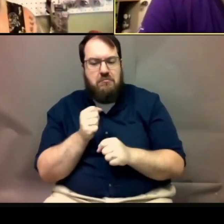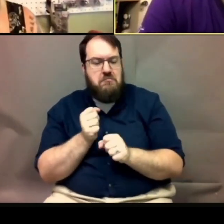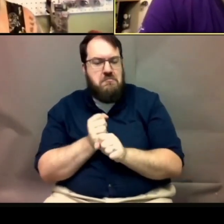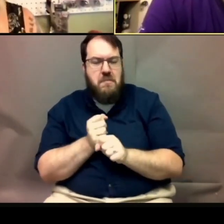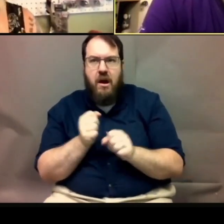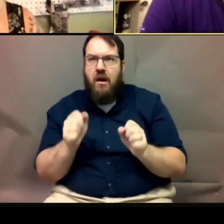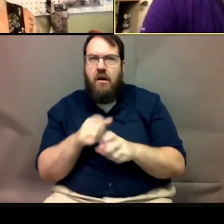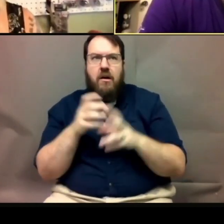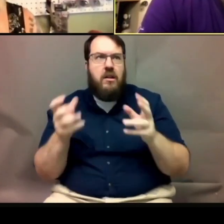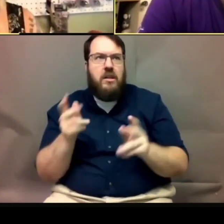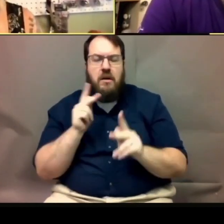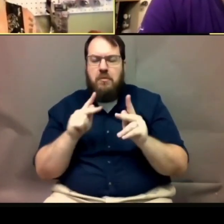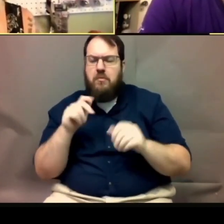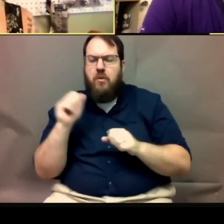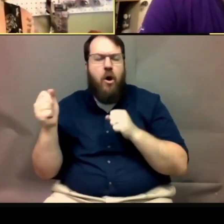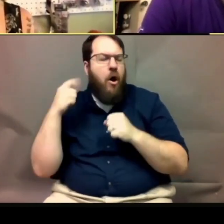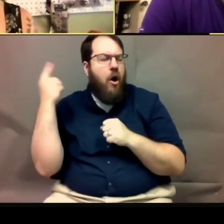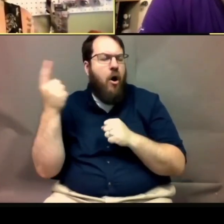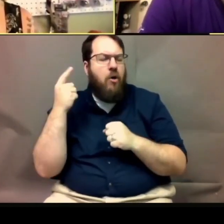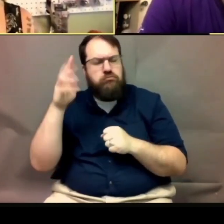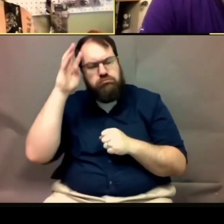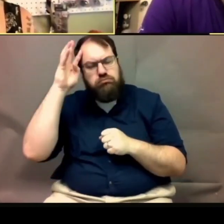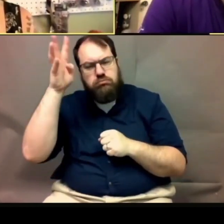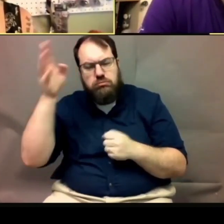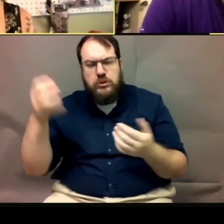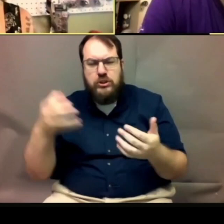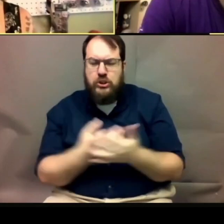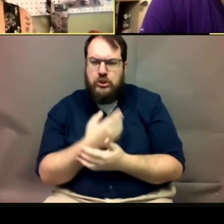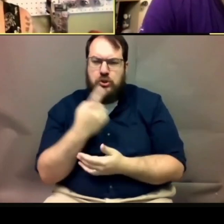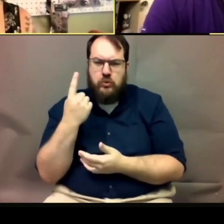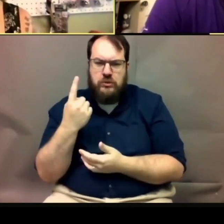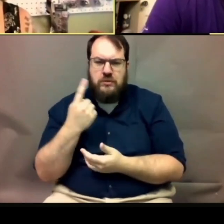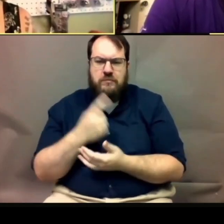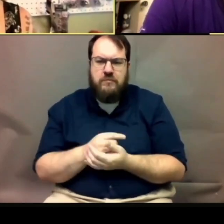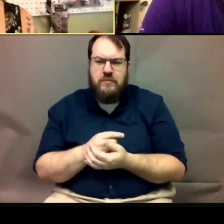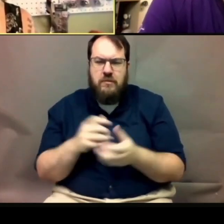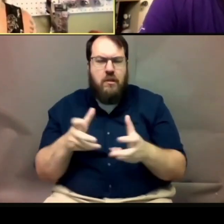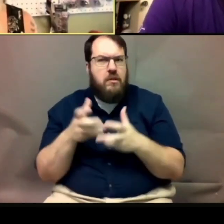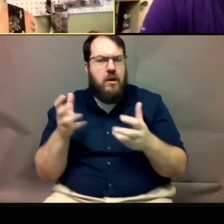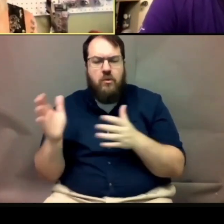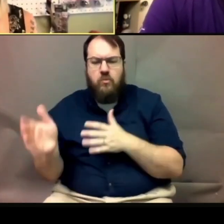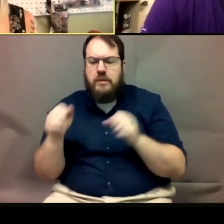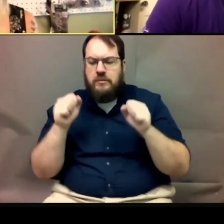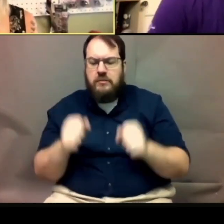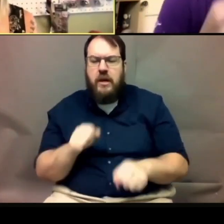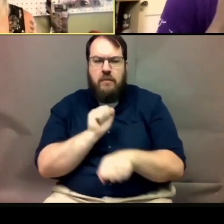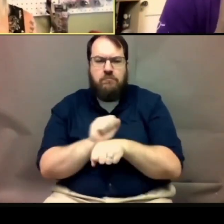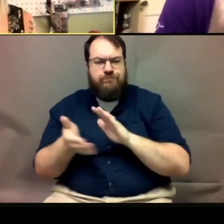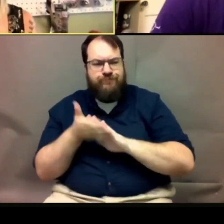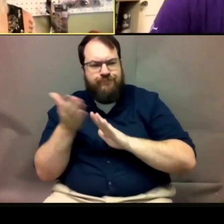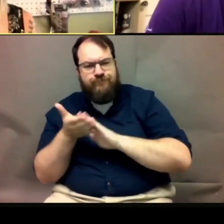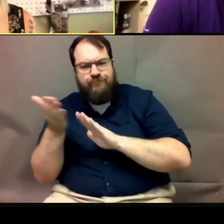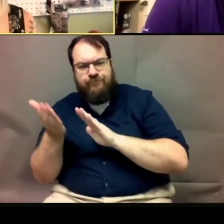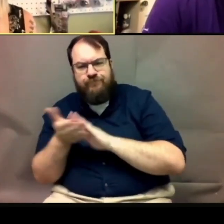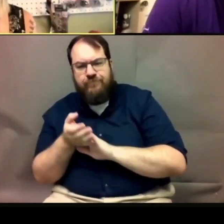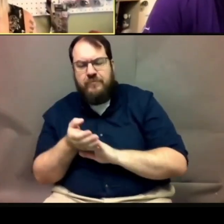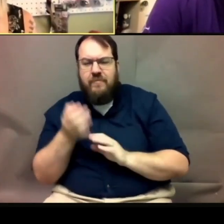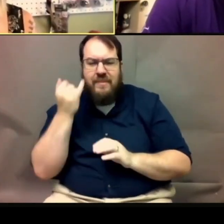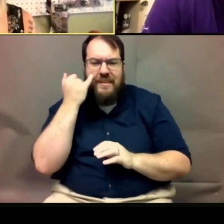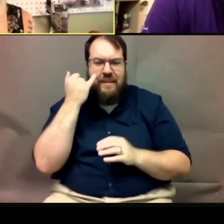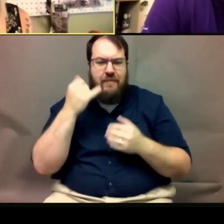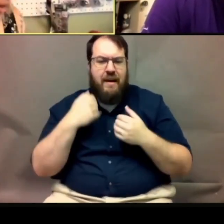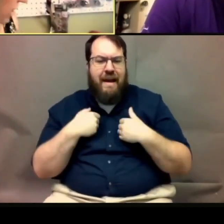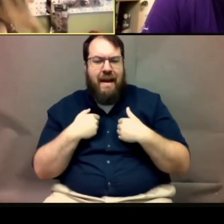seen before even. We'd love to see that. There's so many ways to make it work. So yeah, what did someone ask? If you don't have